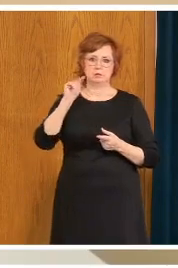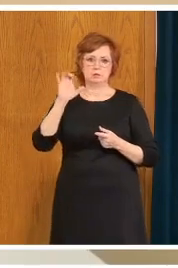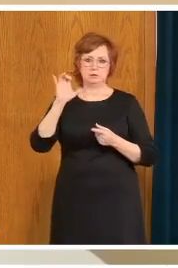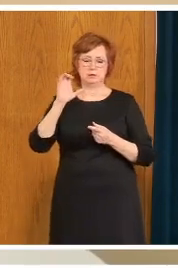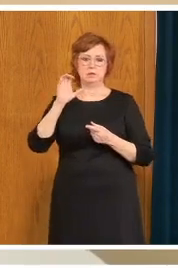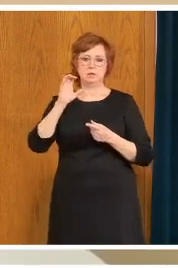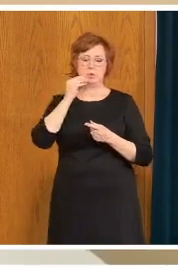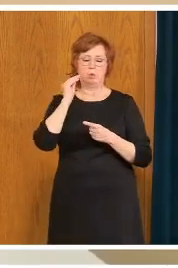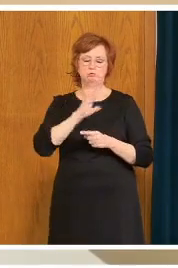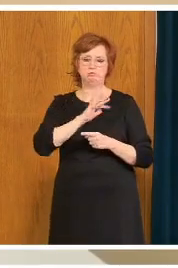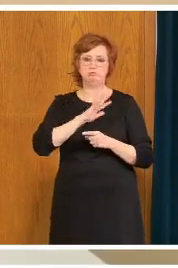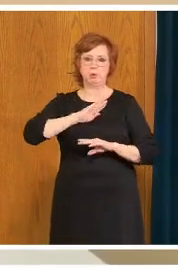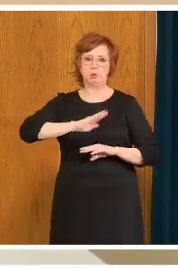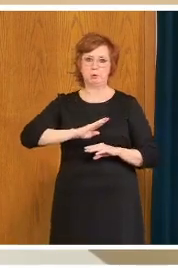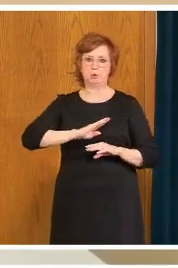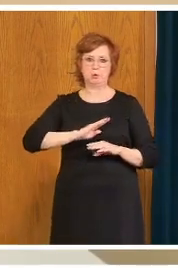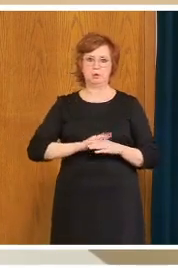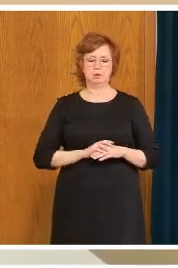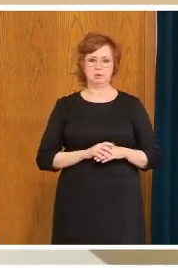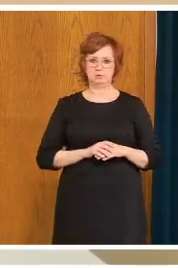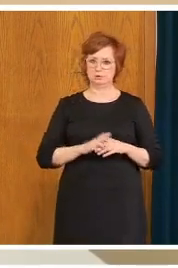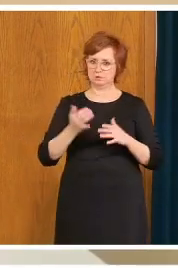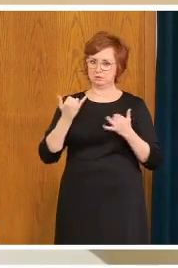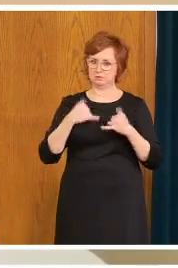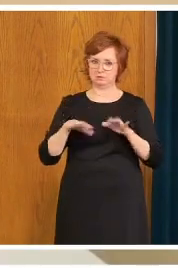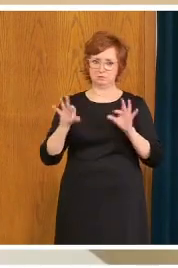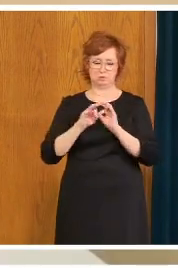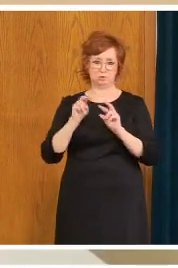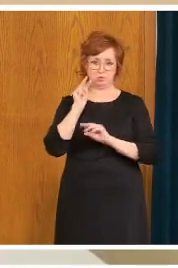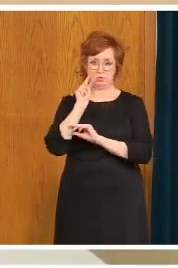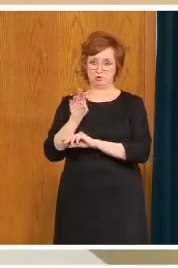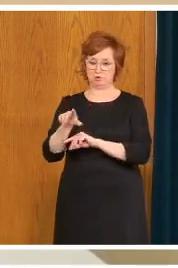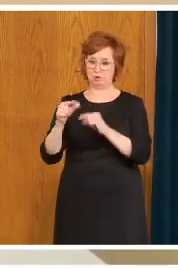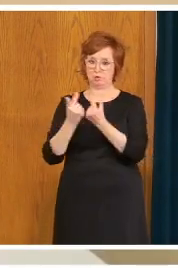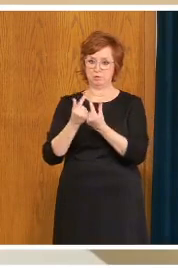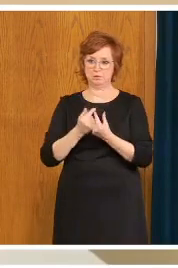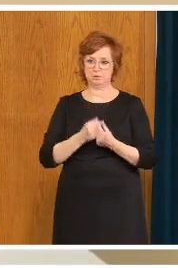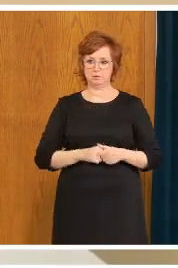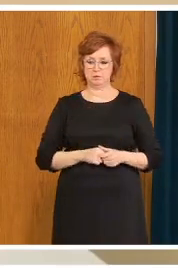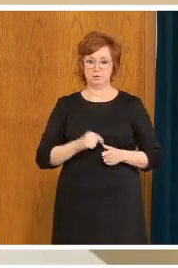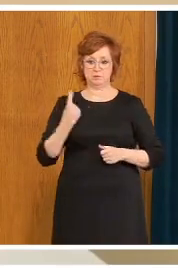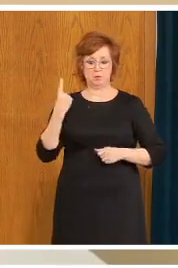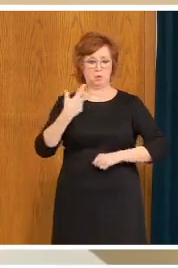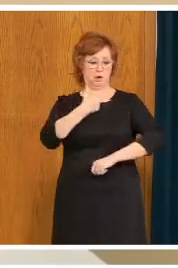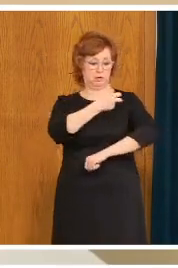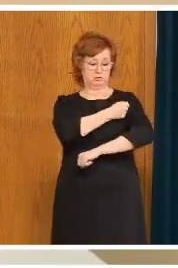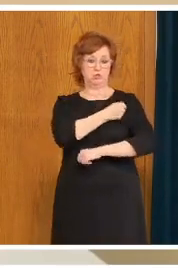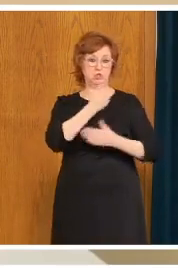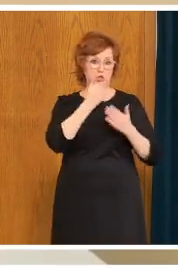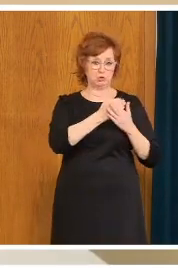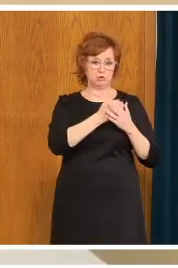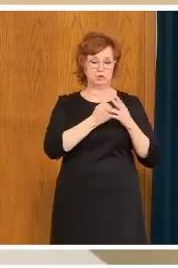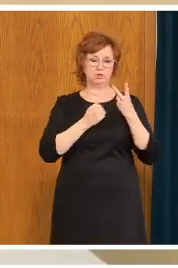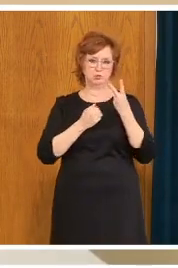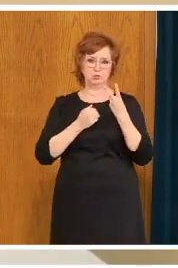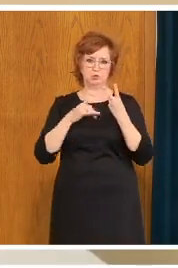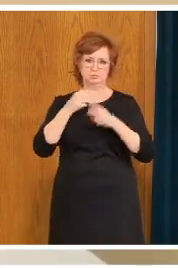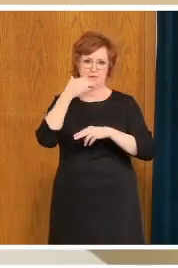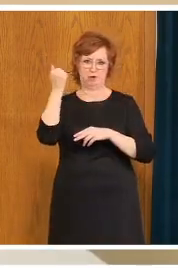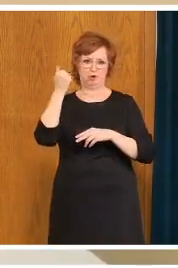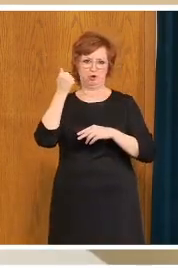group as we are getting vaccinated. And we have to remember that 1 dose is good, 2 doses are better.